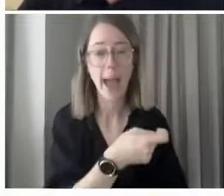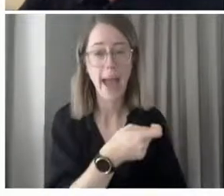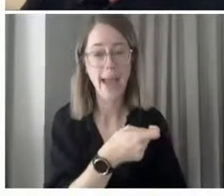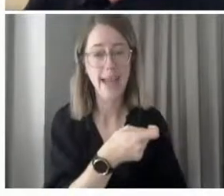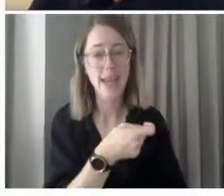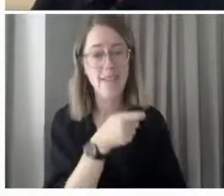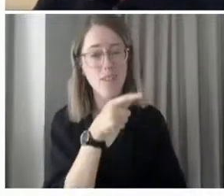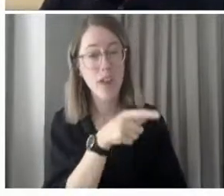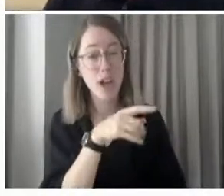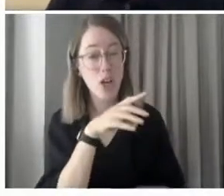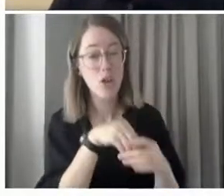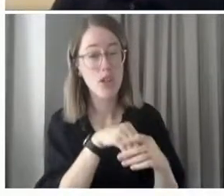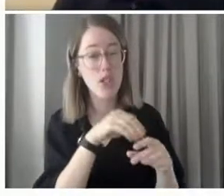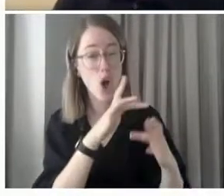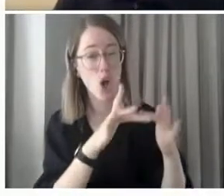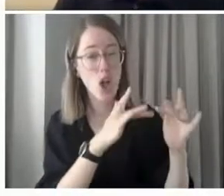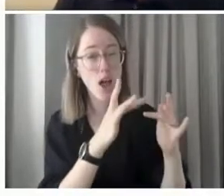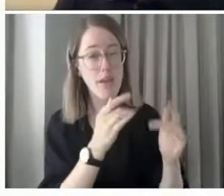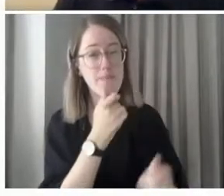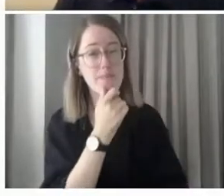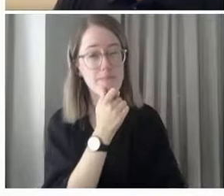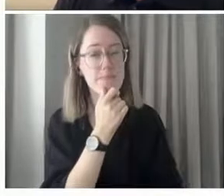that content?